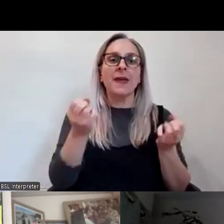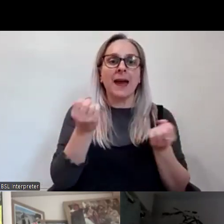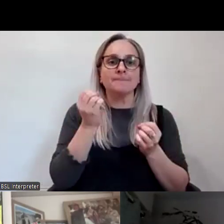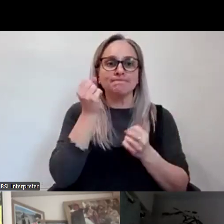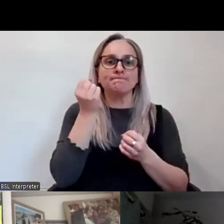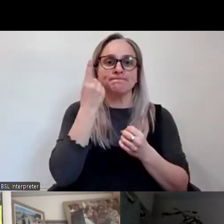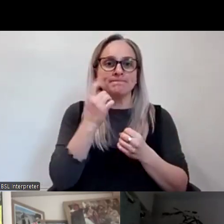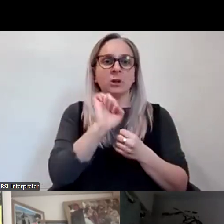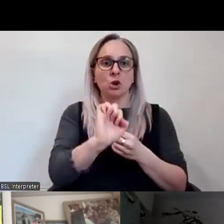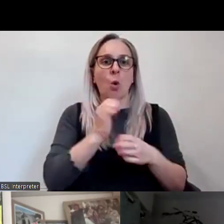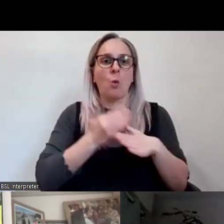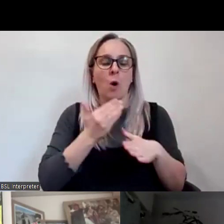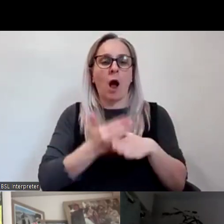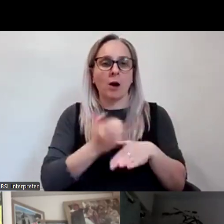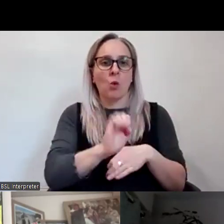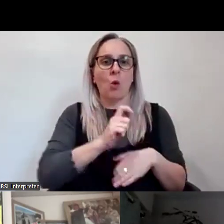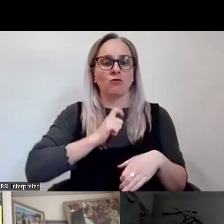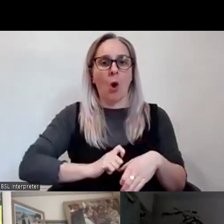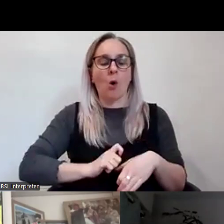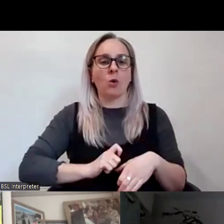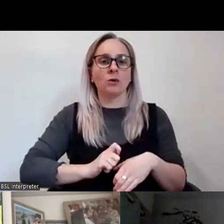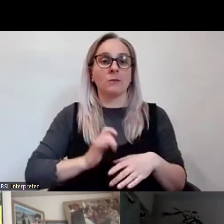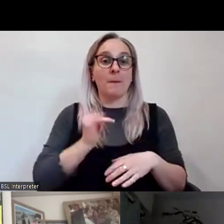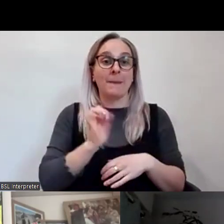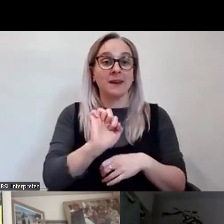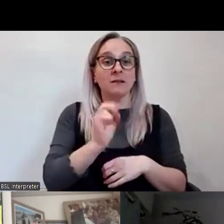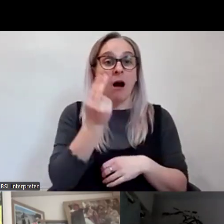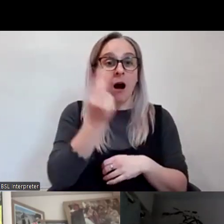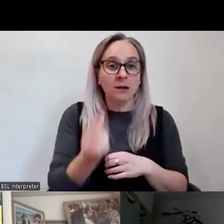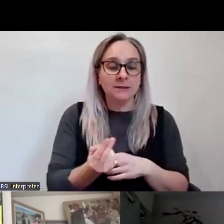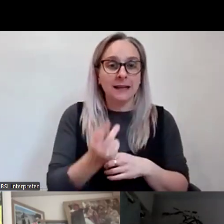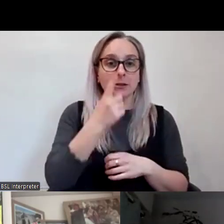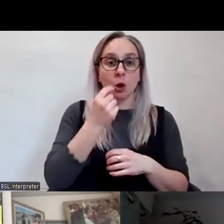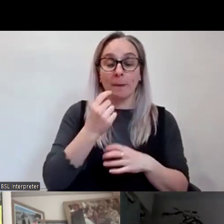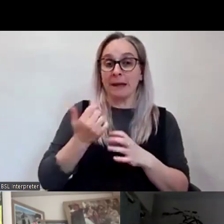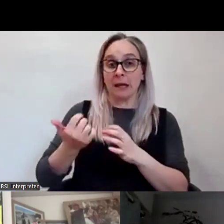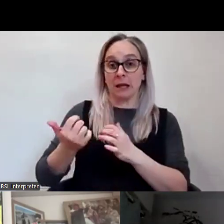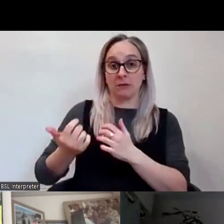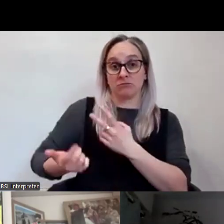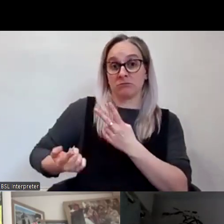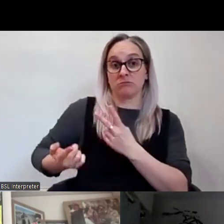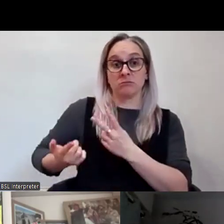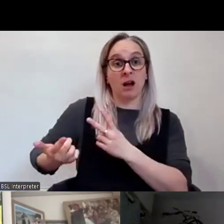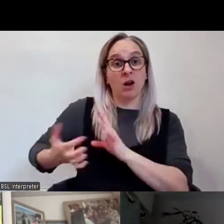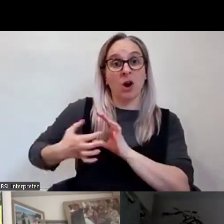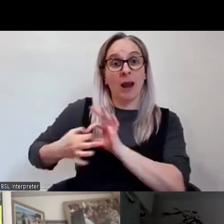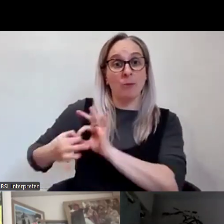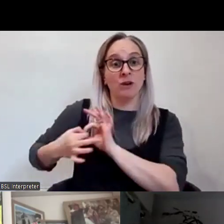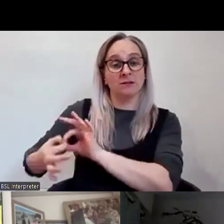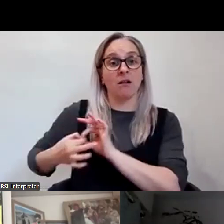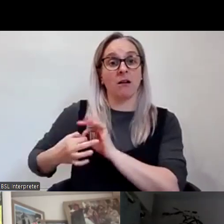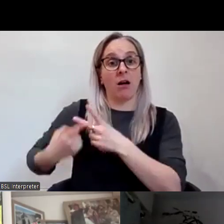work. So that might be, if you're an artist, it could be someone who you've worked with as a collaborator